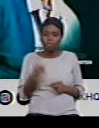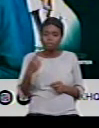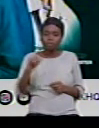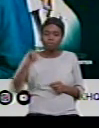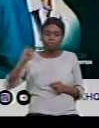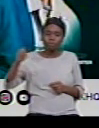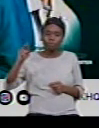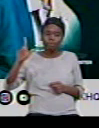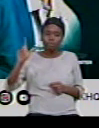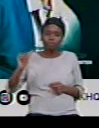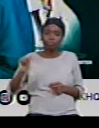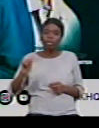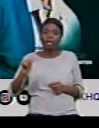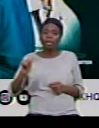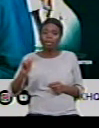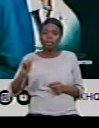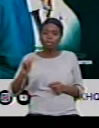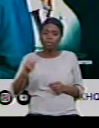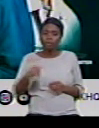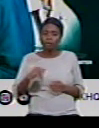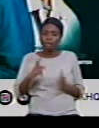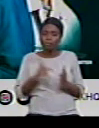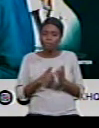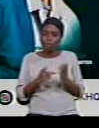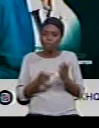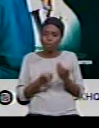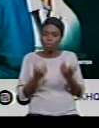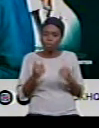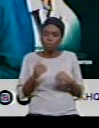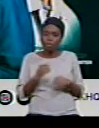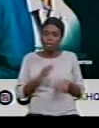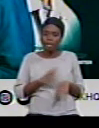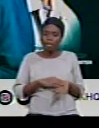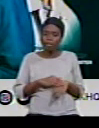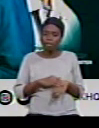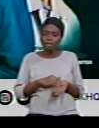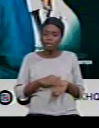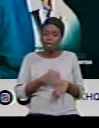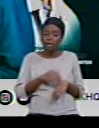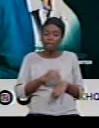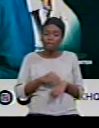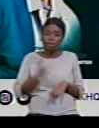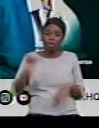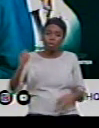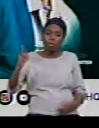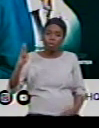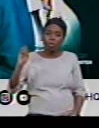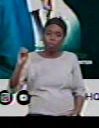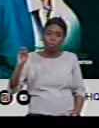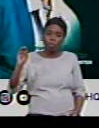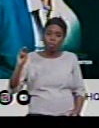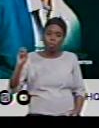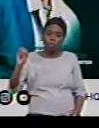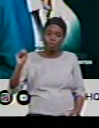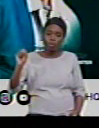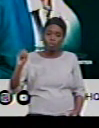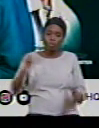crusade, Global Crusade, comes up at OGBOMOSO Grammar School. Okay,